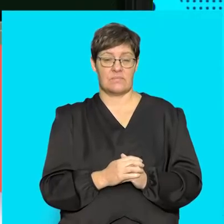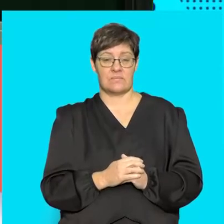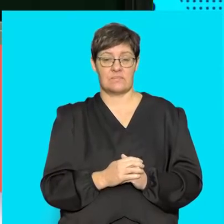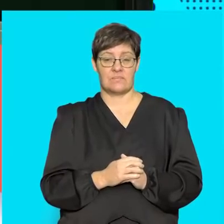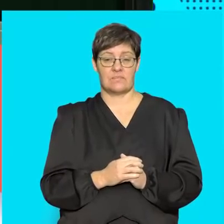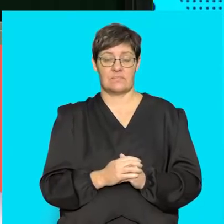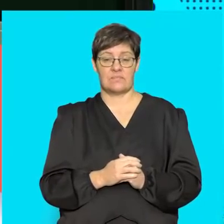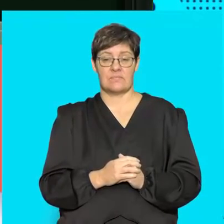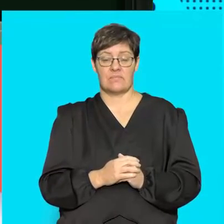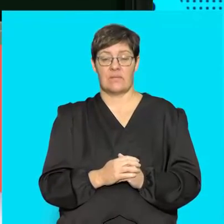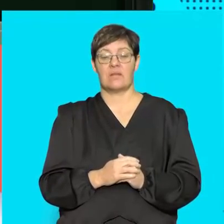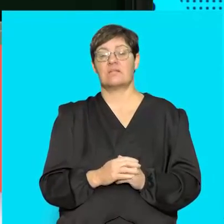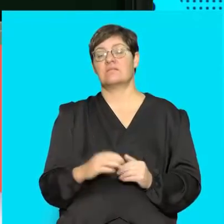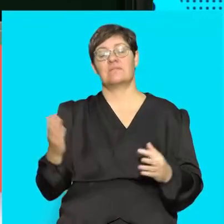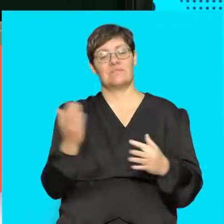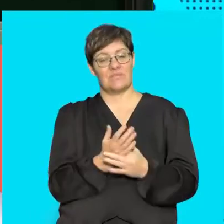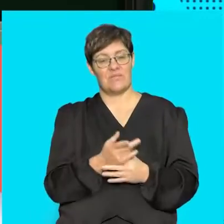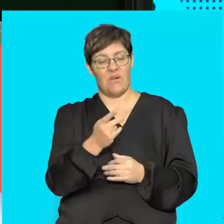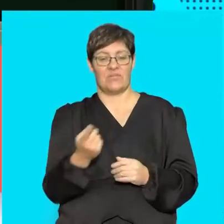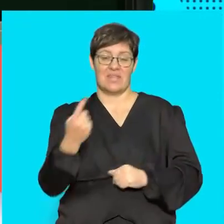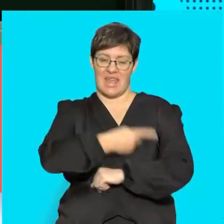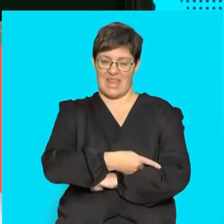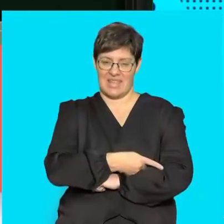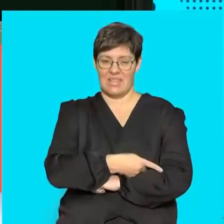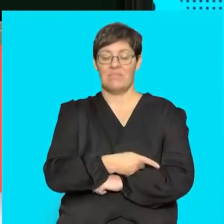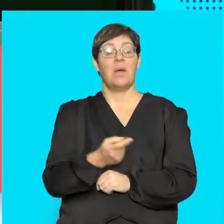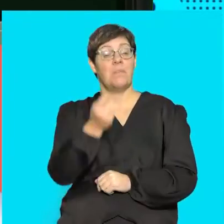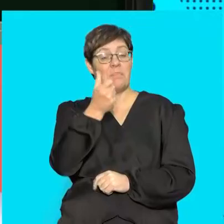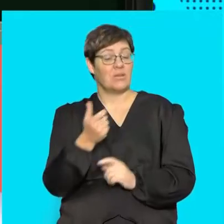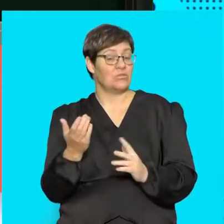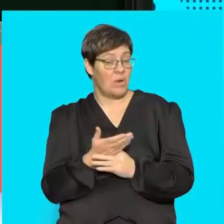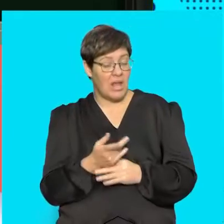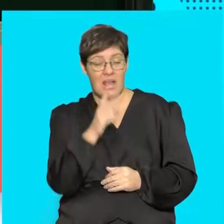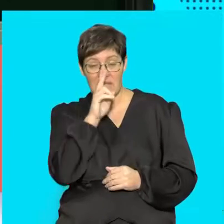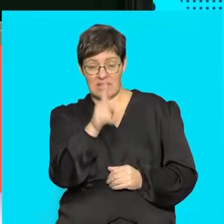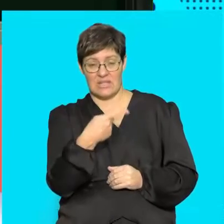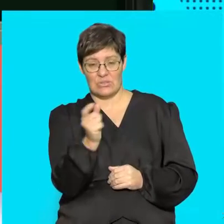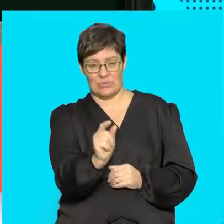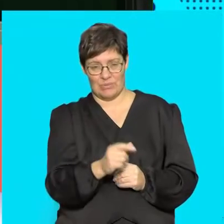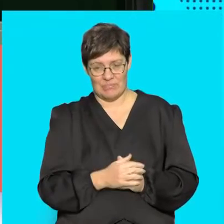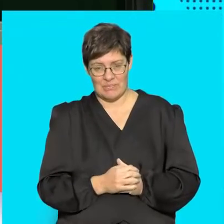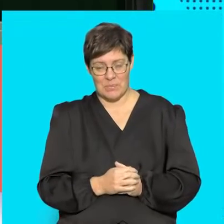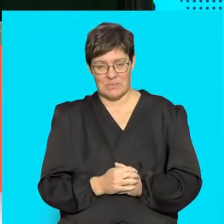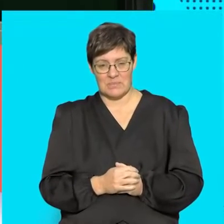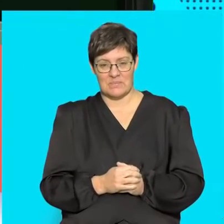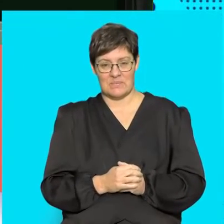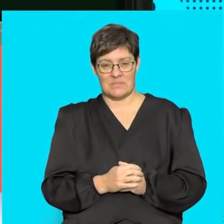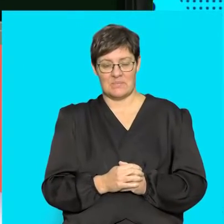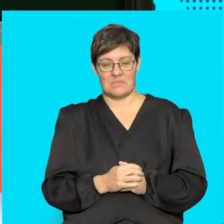And that brings us to the lovely part of the day. We're going to take a break, and I'll see you soon.